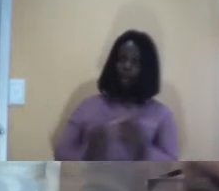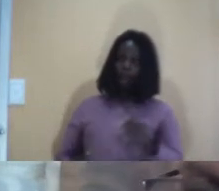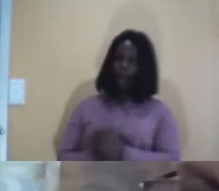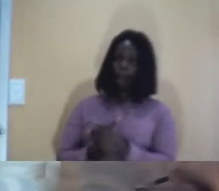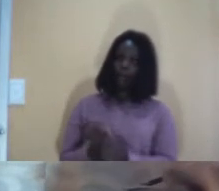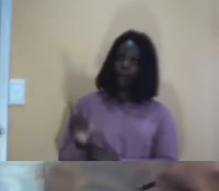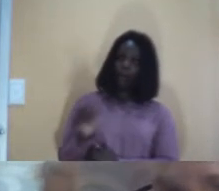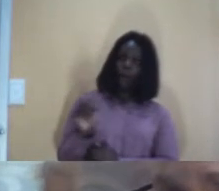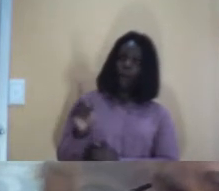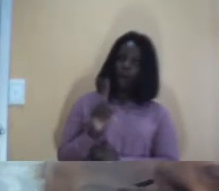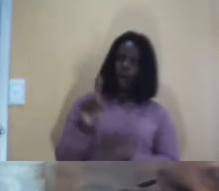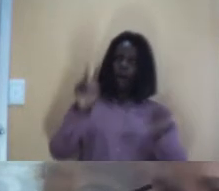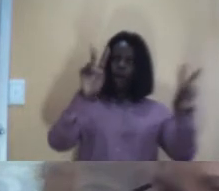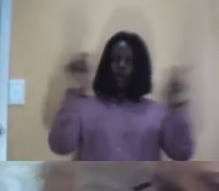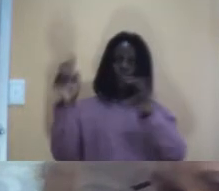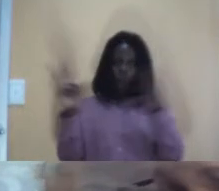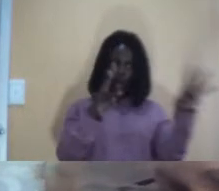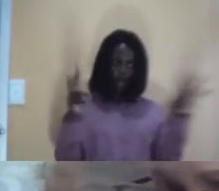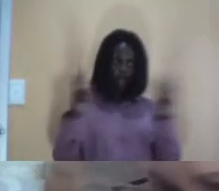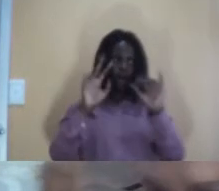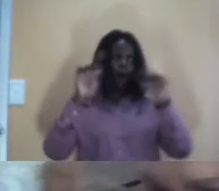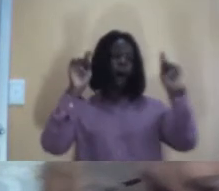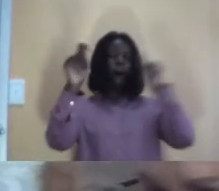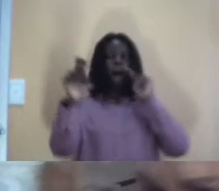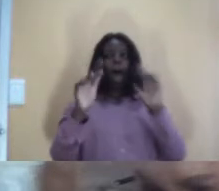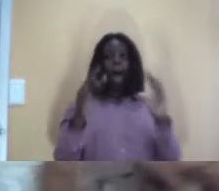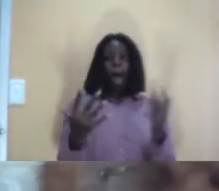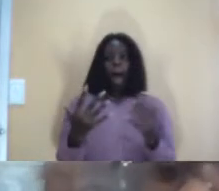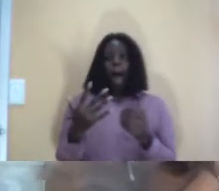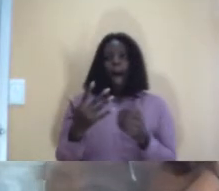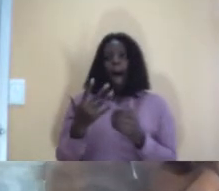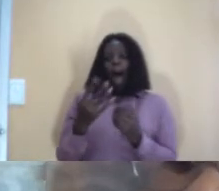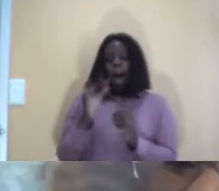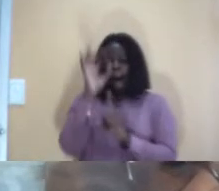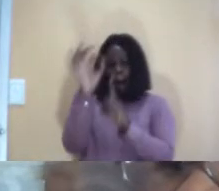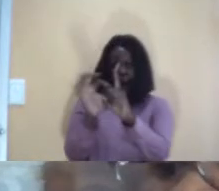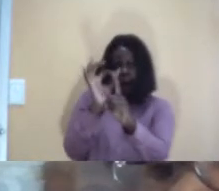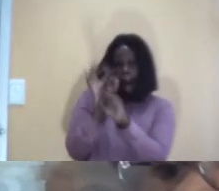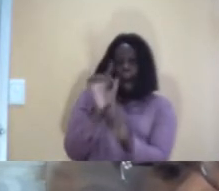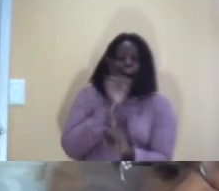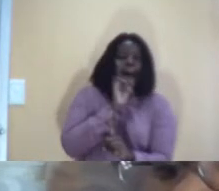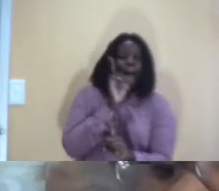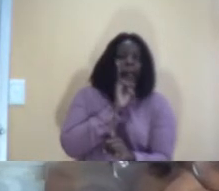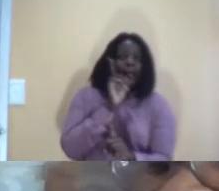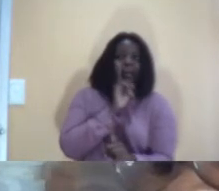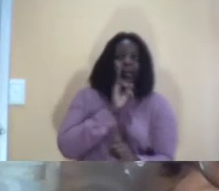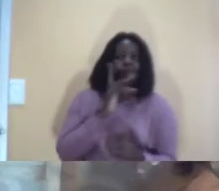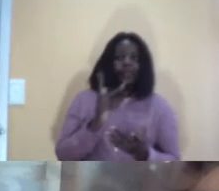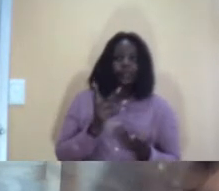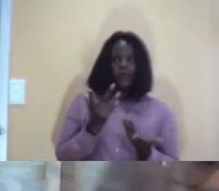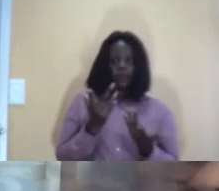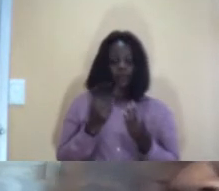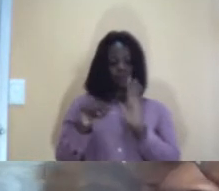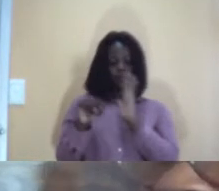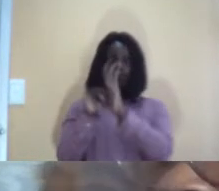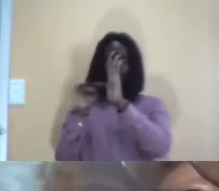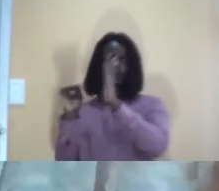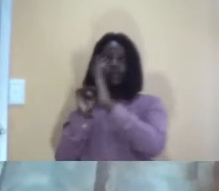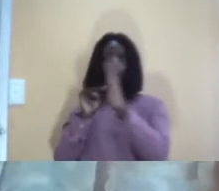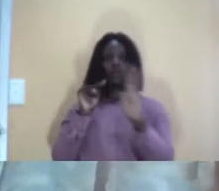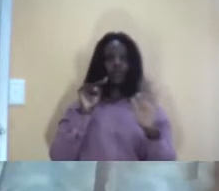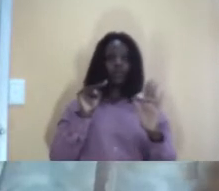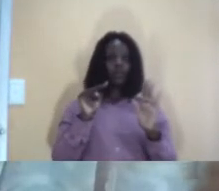far as climate change is concerned, specifically taking a closer look at some of the negative